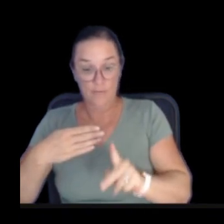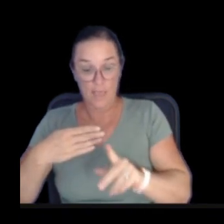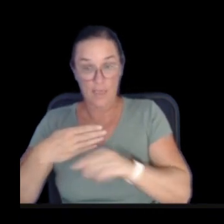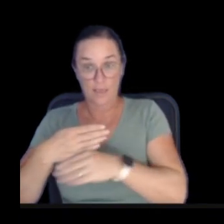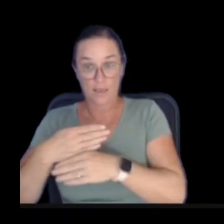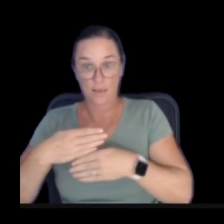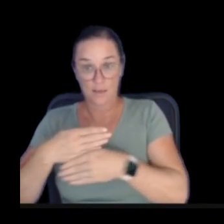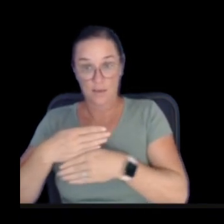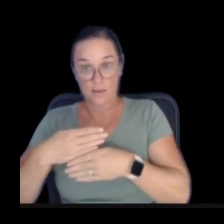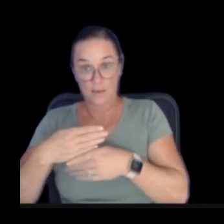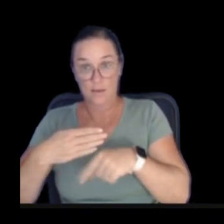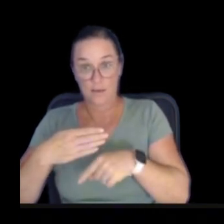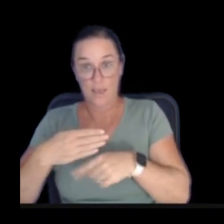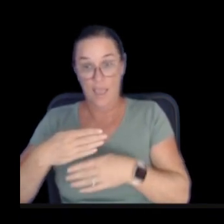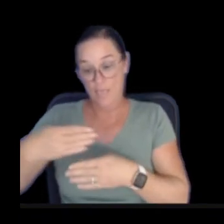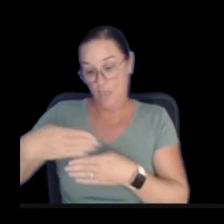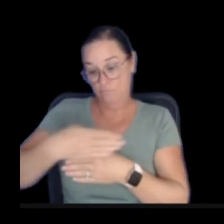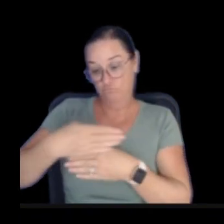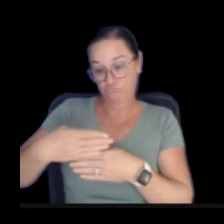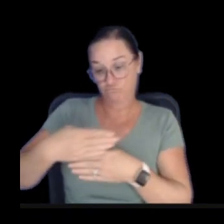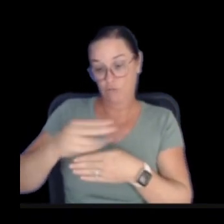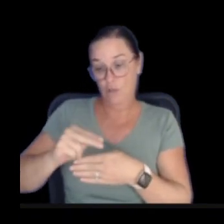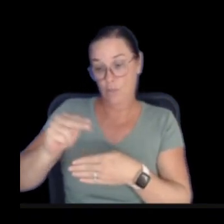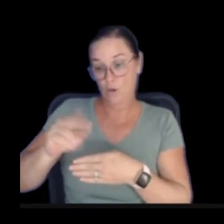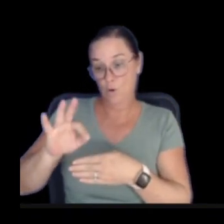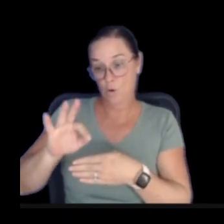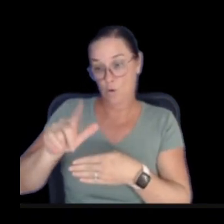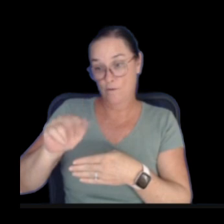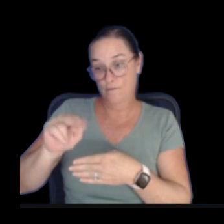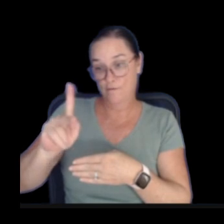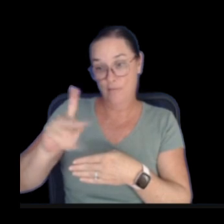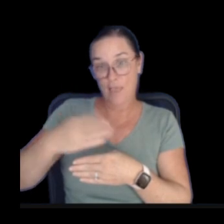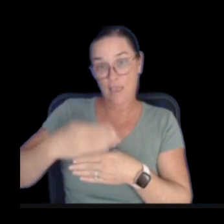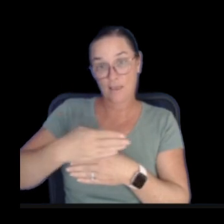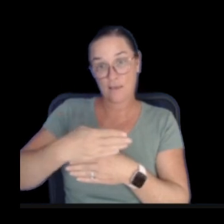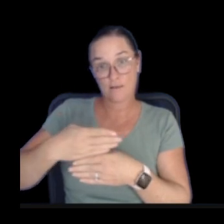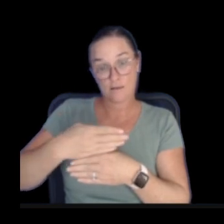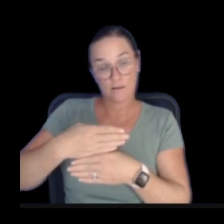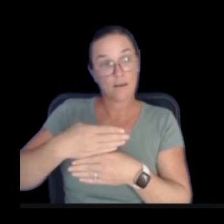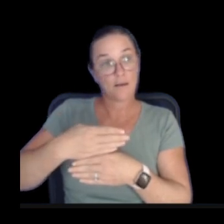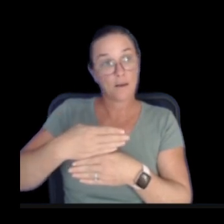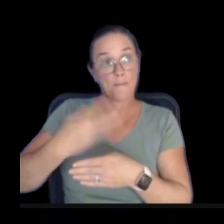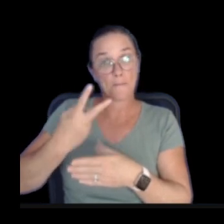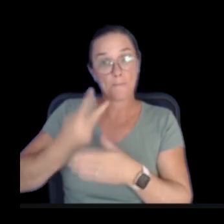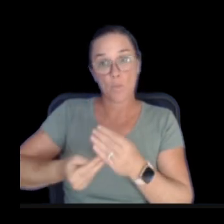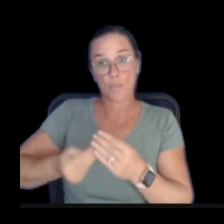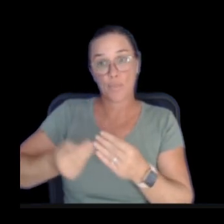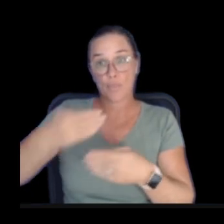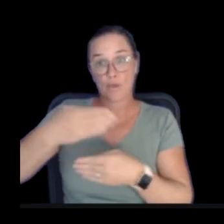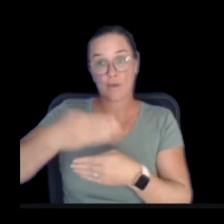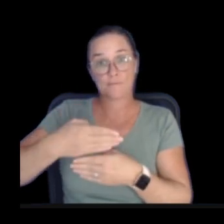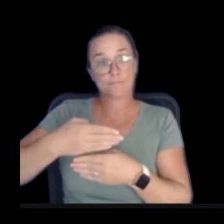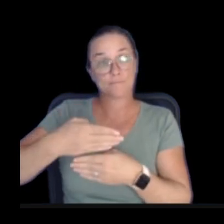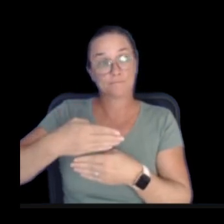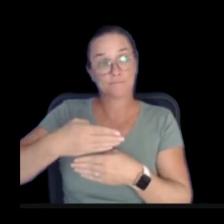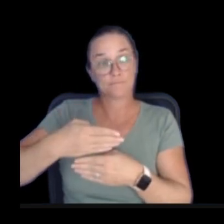have intrusions and adjustments, but also north of the rift zone, as you can see here.